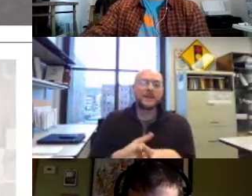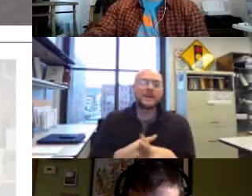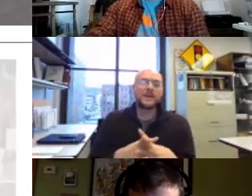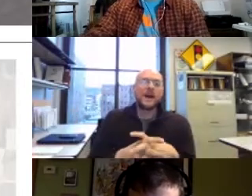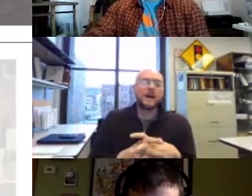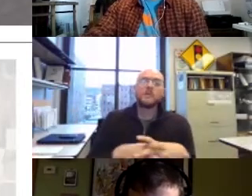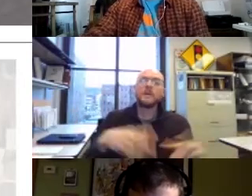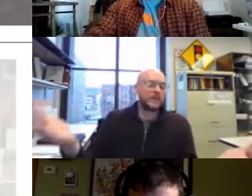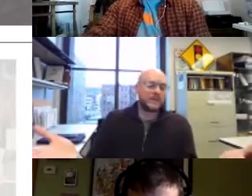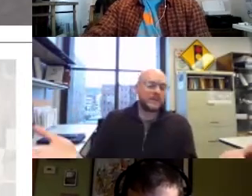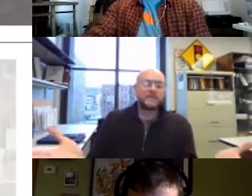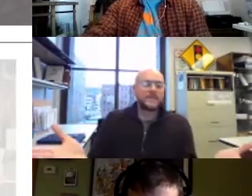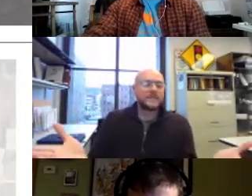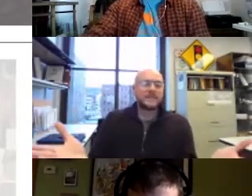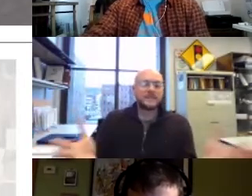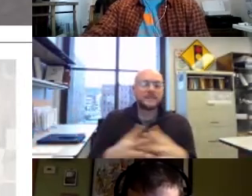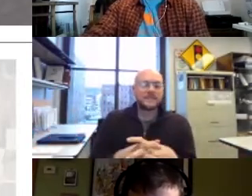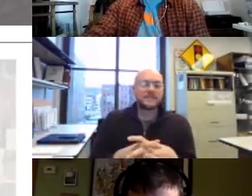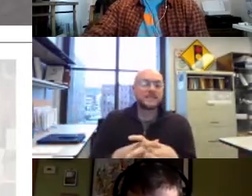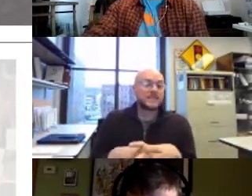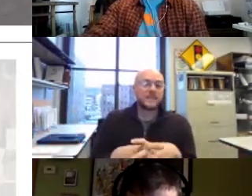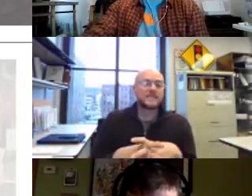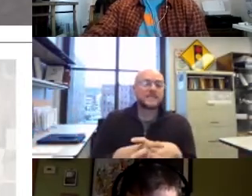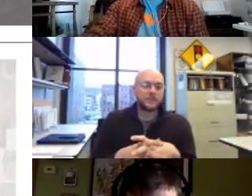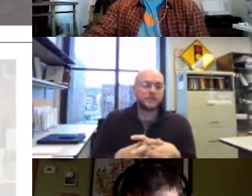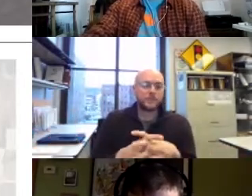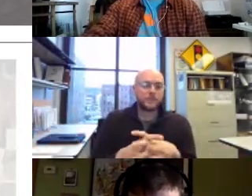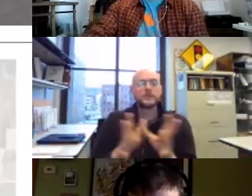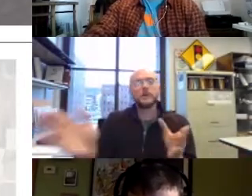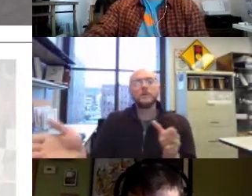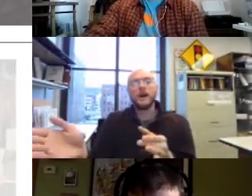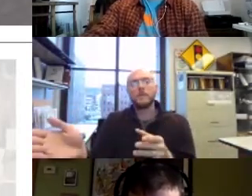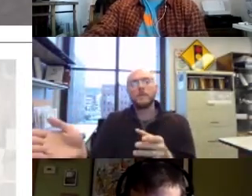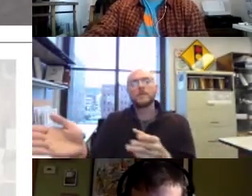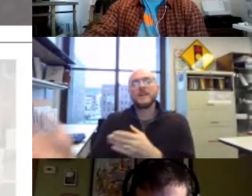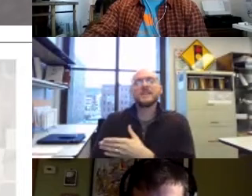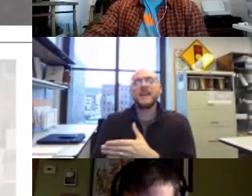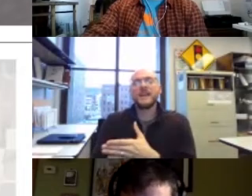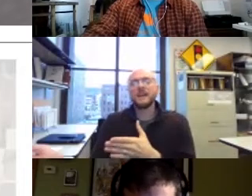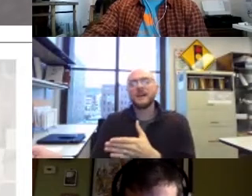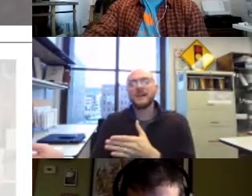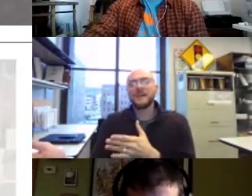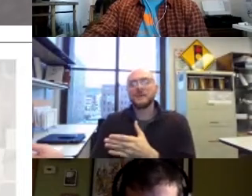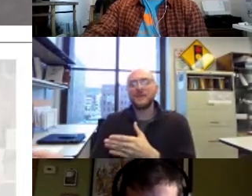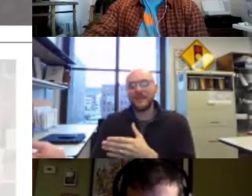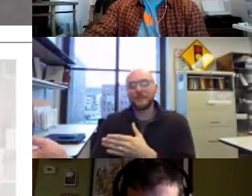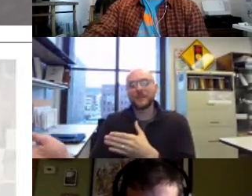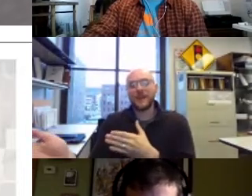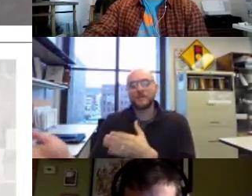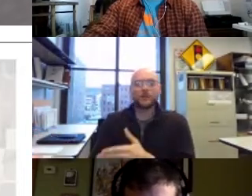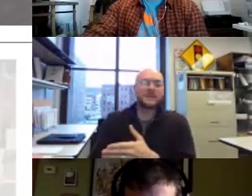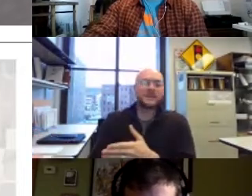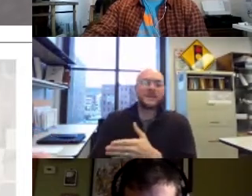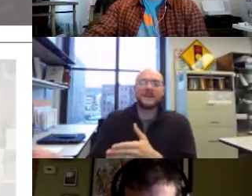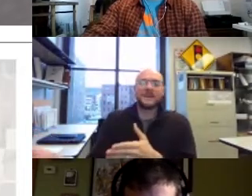operate there. And we identify this as a significant safety issue as well. So we're investigating if